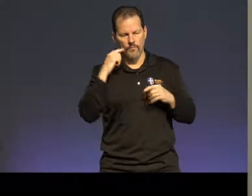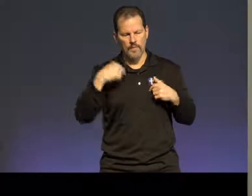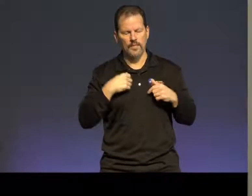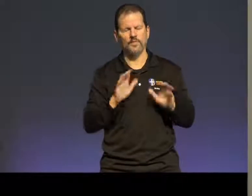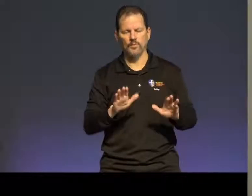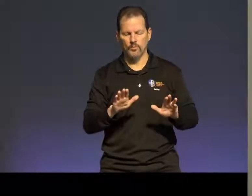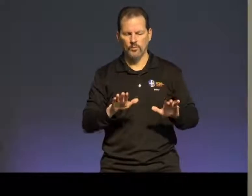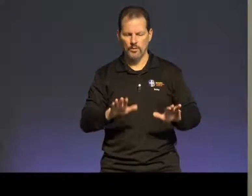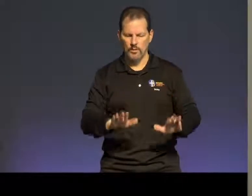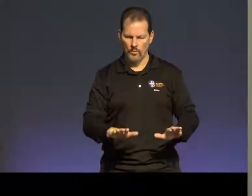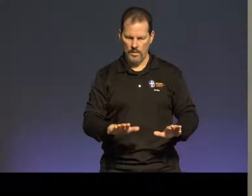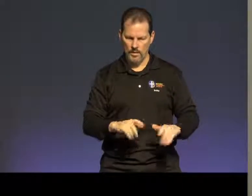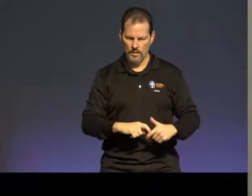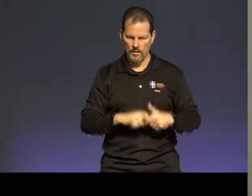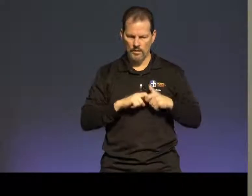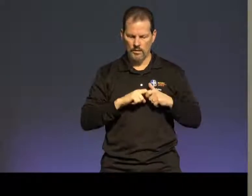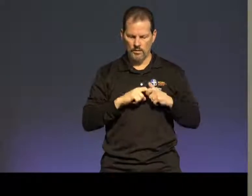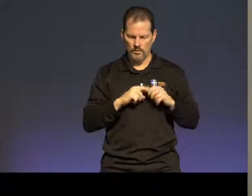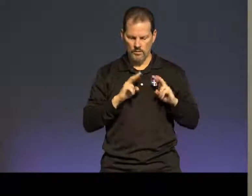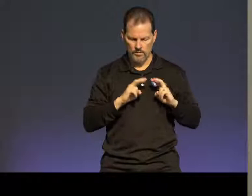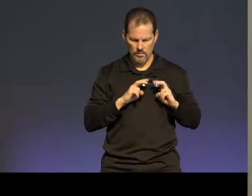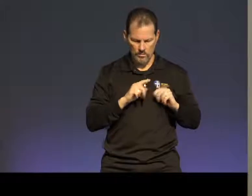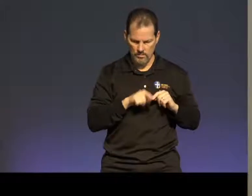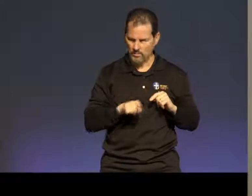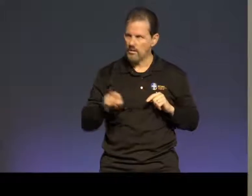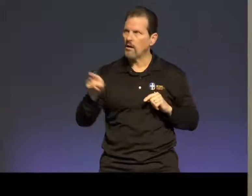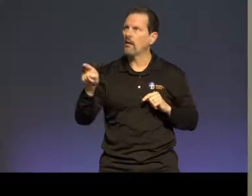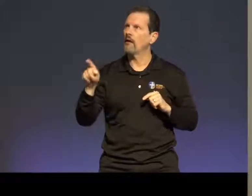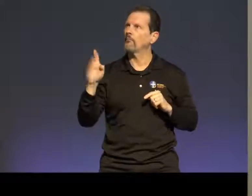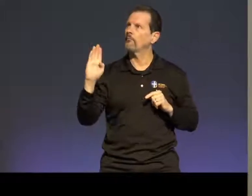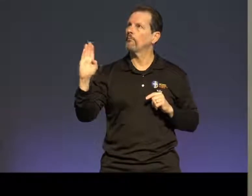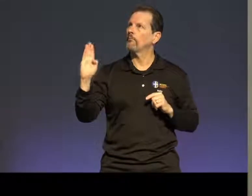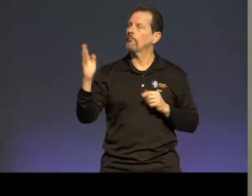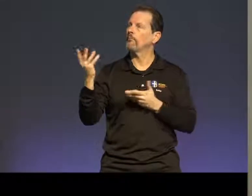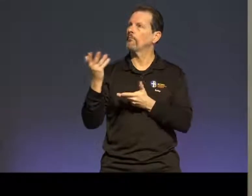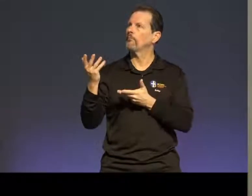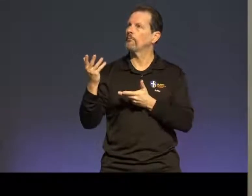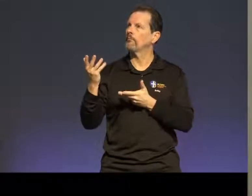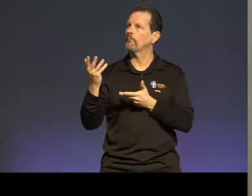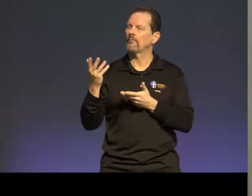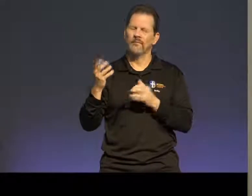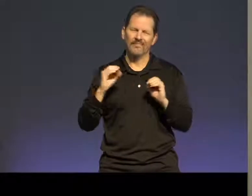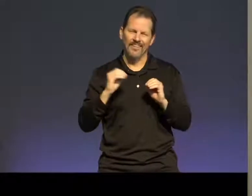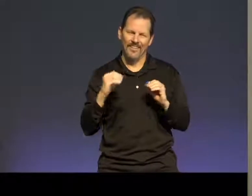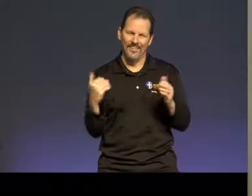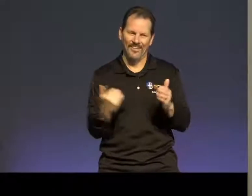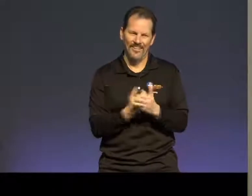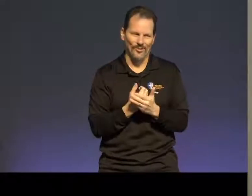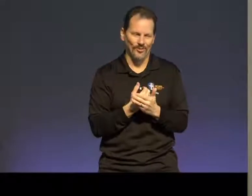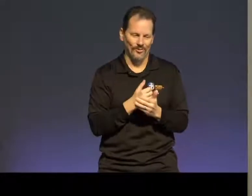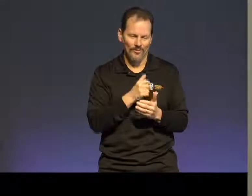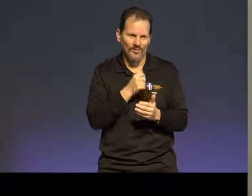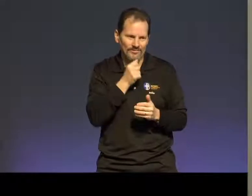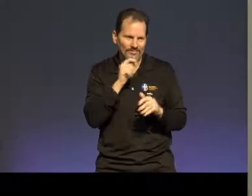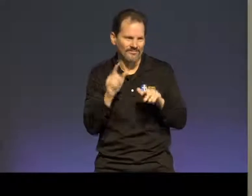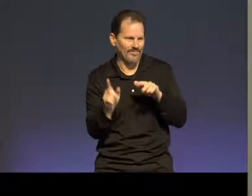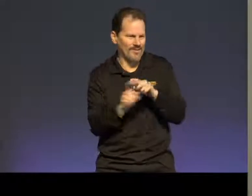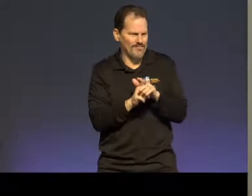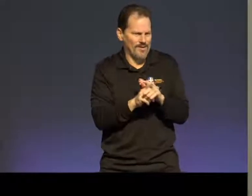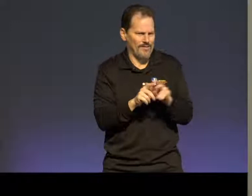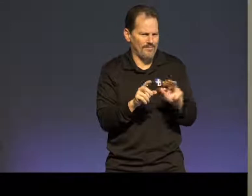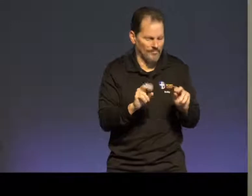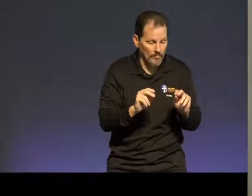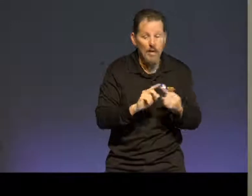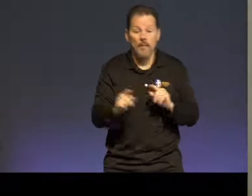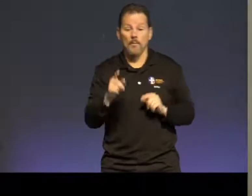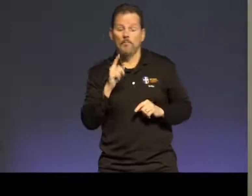And this is what I've been asking myself for weeks. Like, this is not a new thing. But the problem is when you get into a space like Saul got, where you're trying to do what